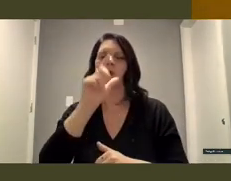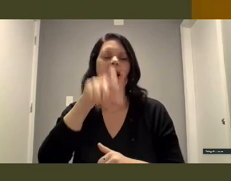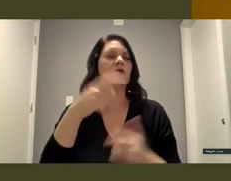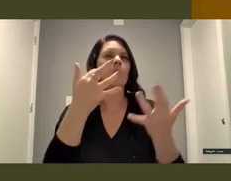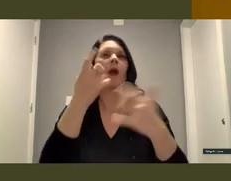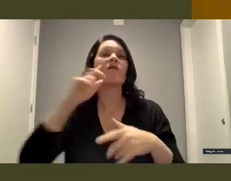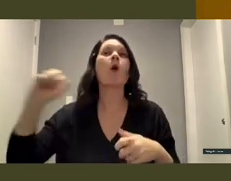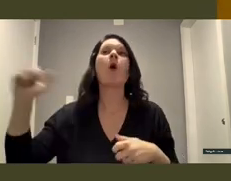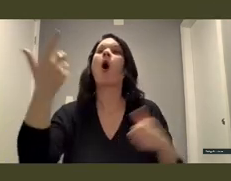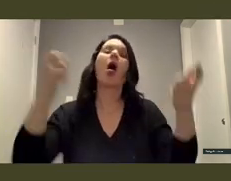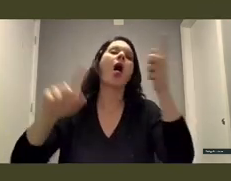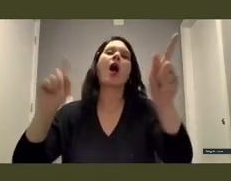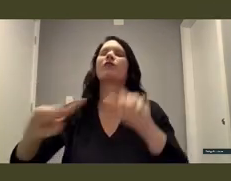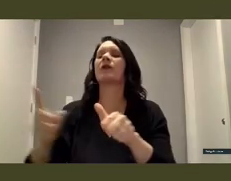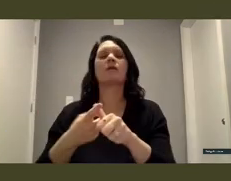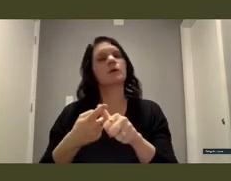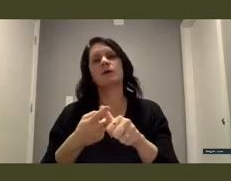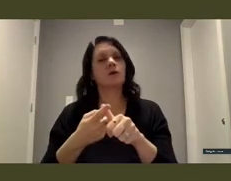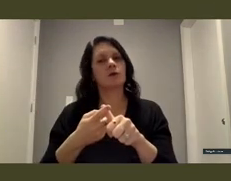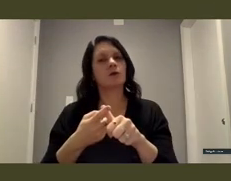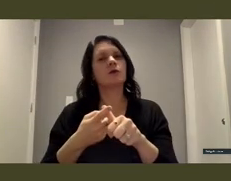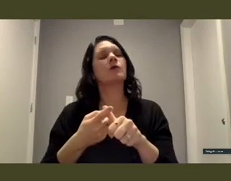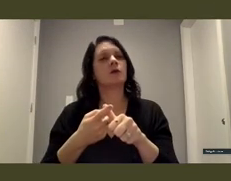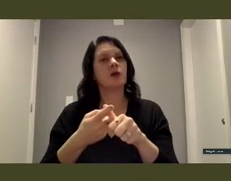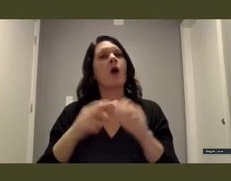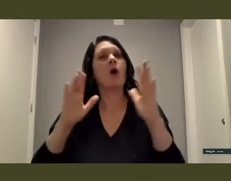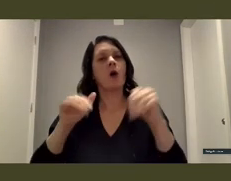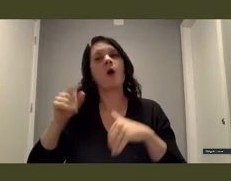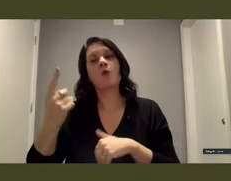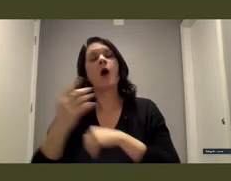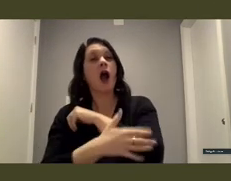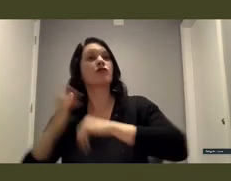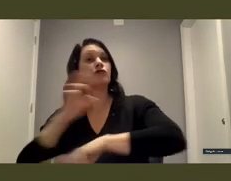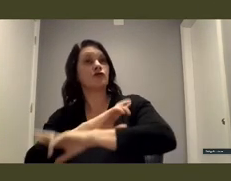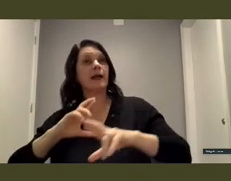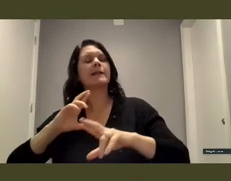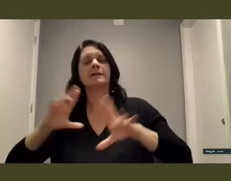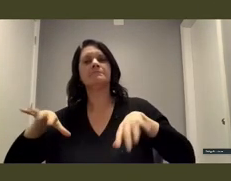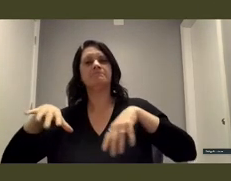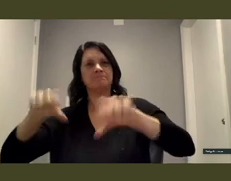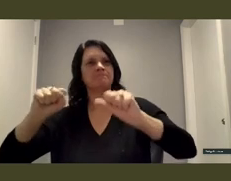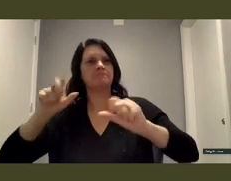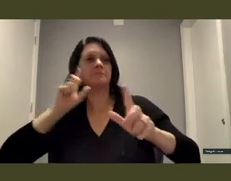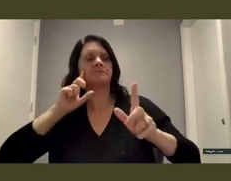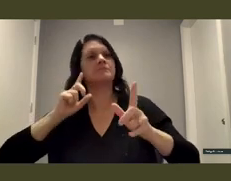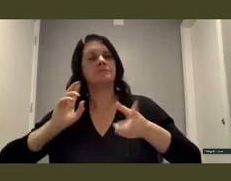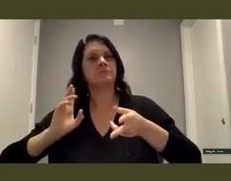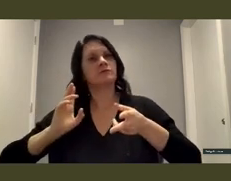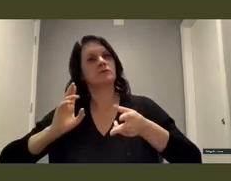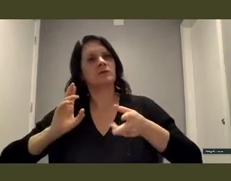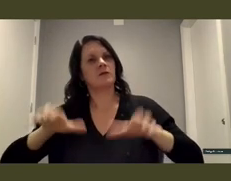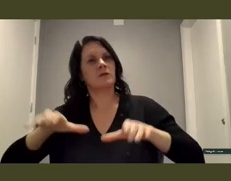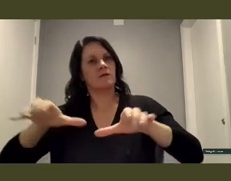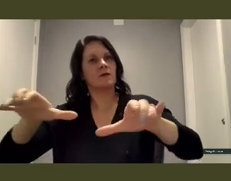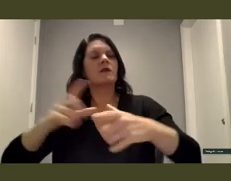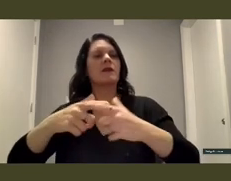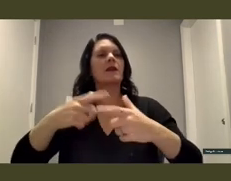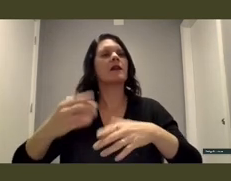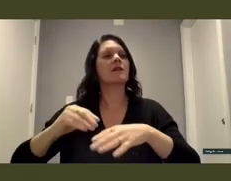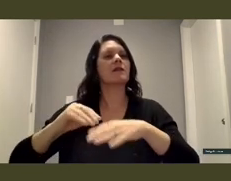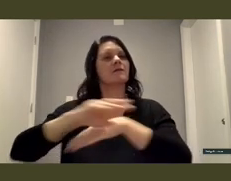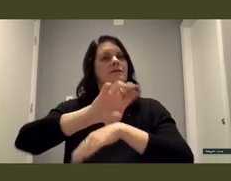you can actually move on, and then hopefully over time you can bring more and more in. So I think it is a mixture of the two things. I don't think you can do without